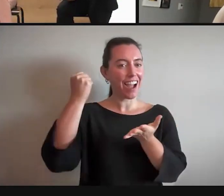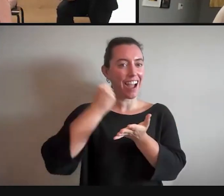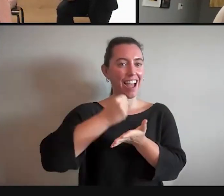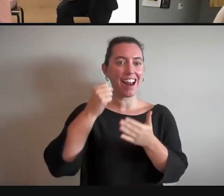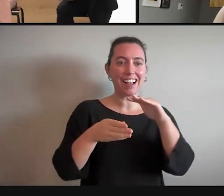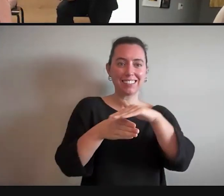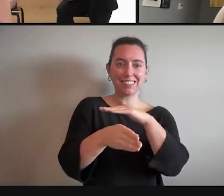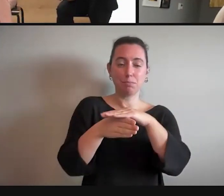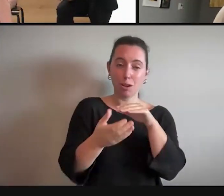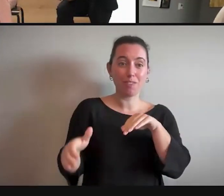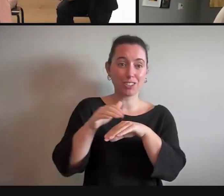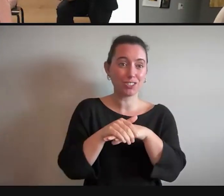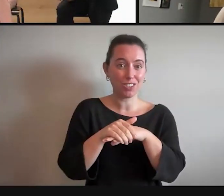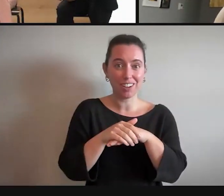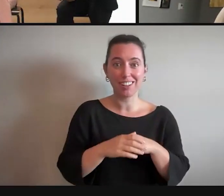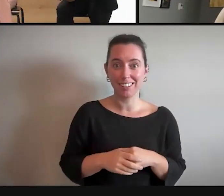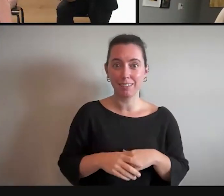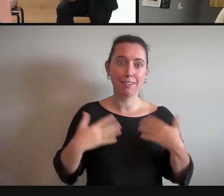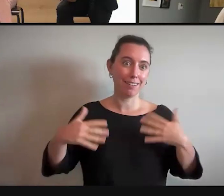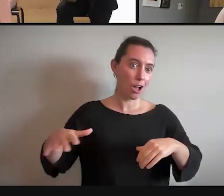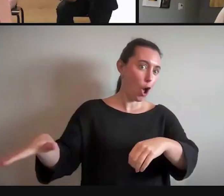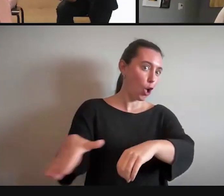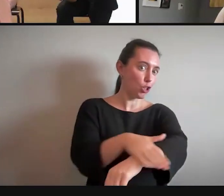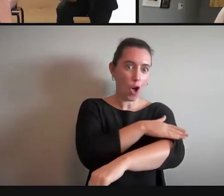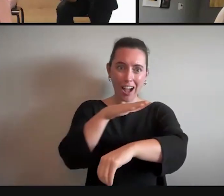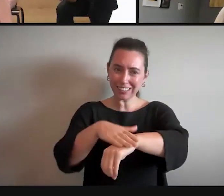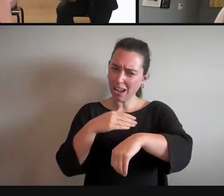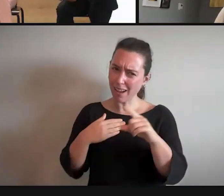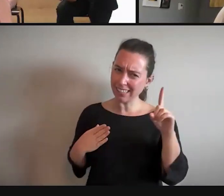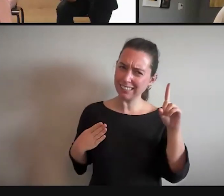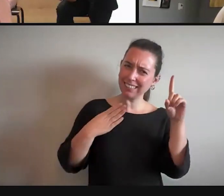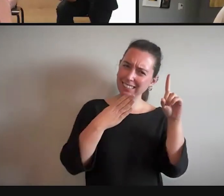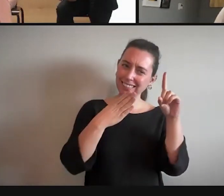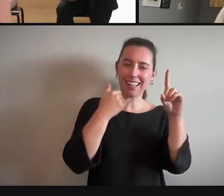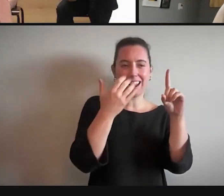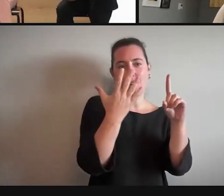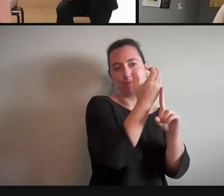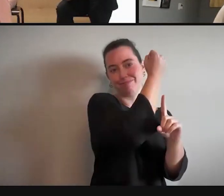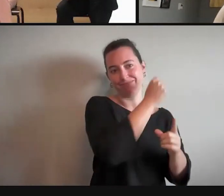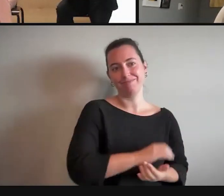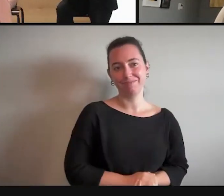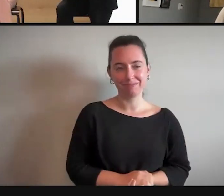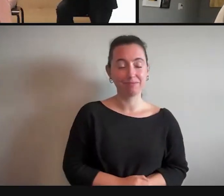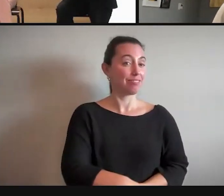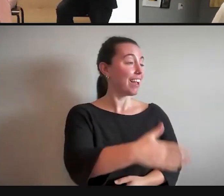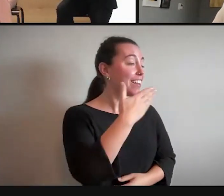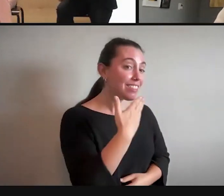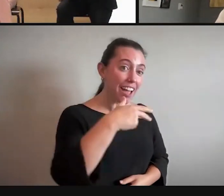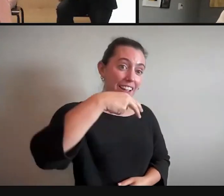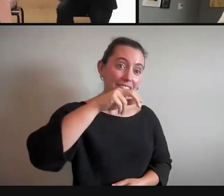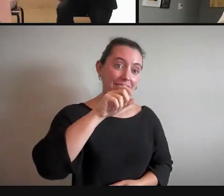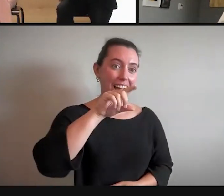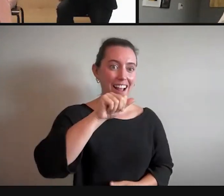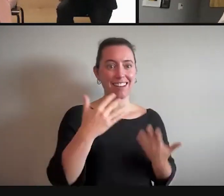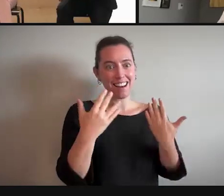So it's a long-term aspiration for me. Thank you, Nadia. And yes, now you are our